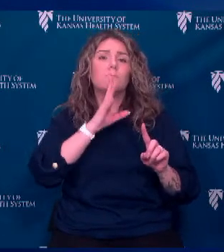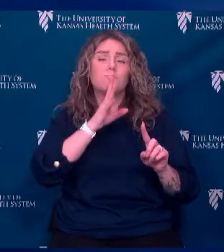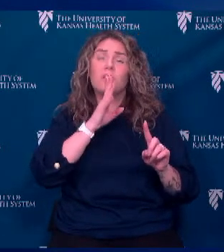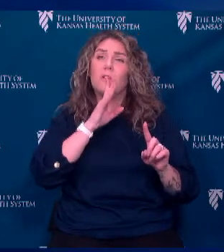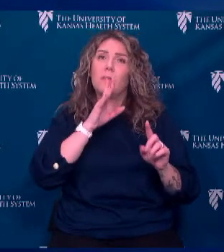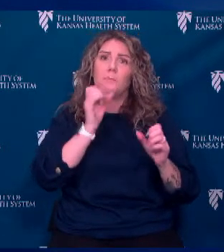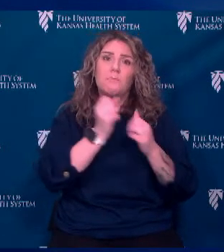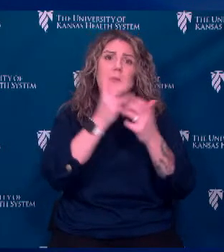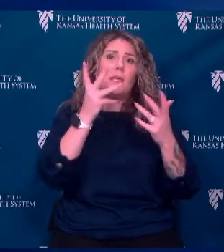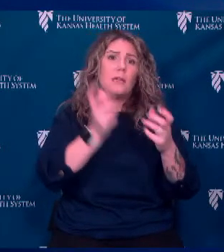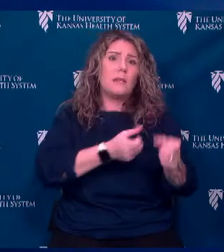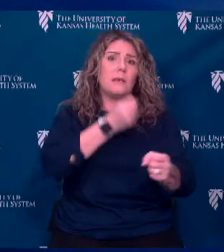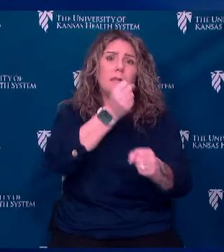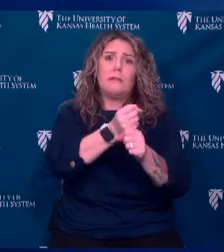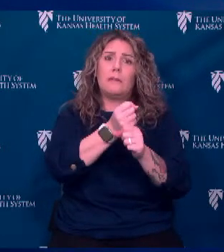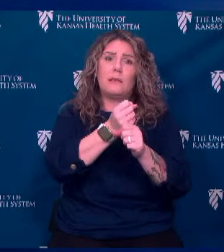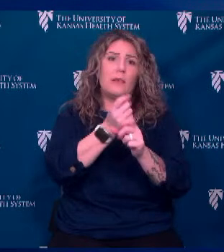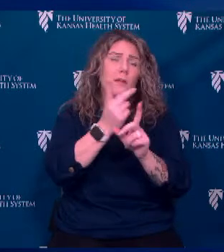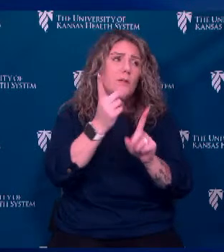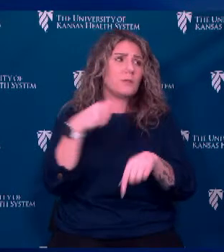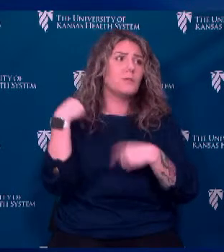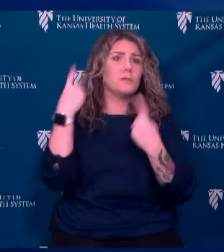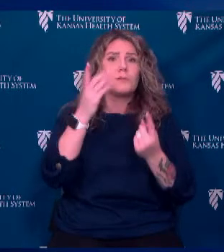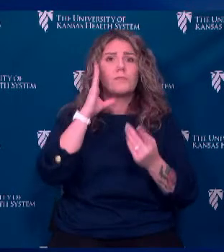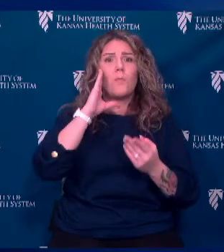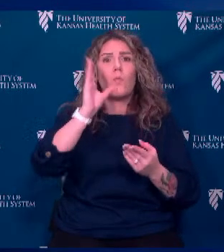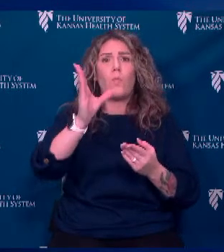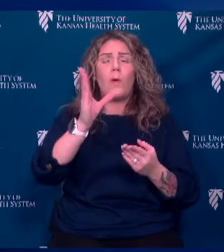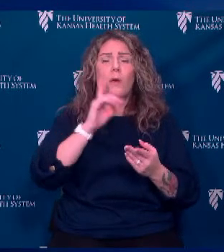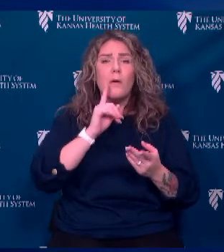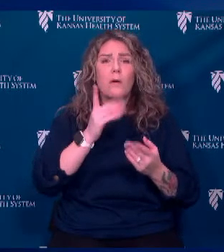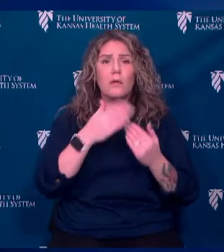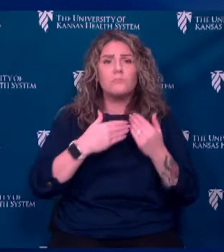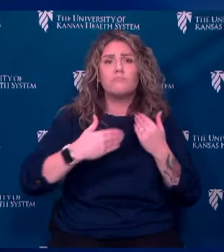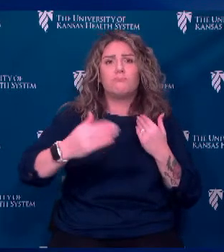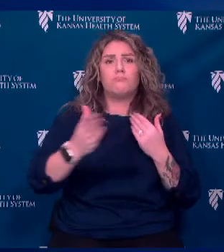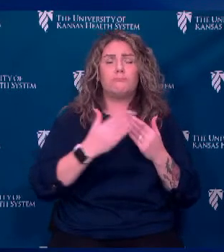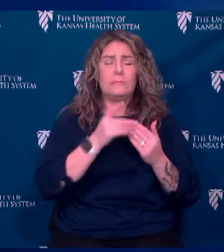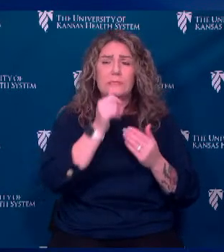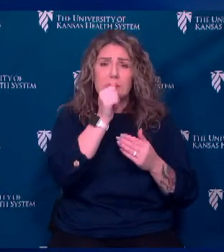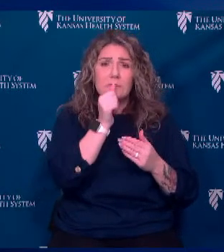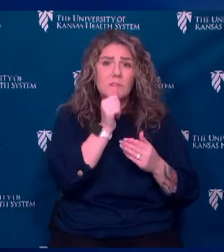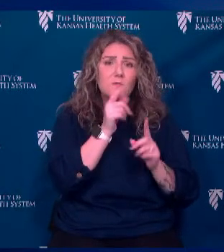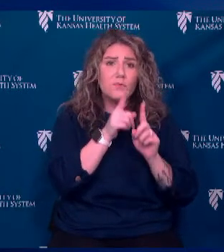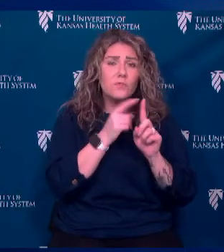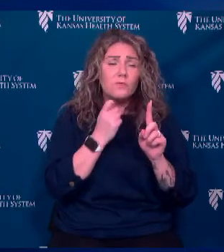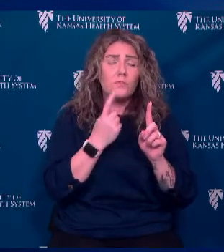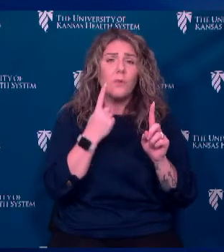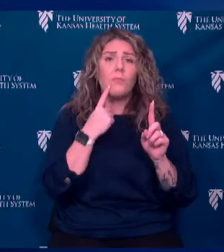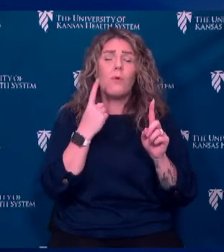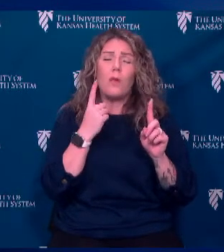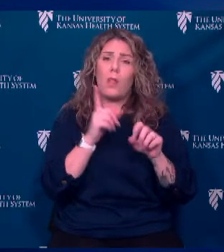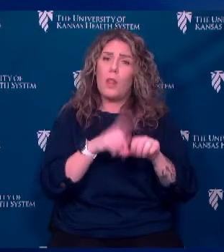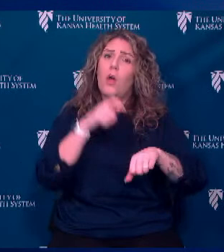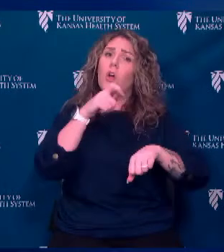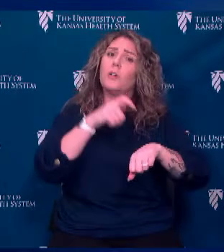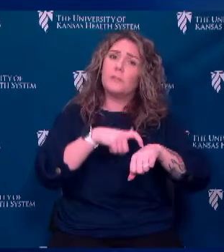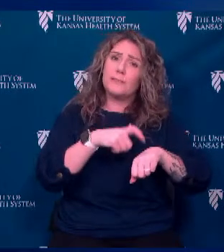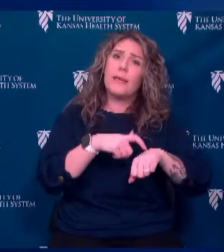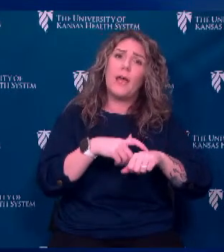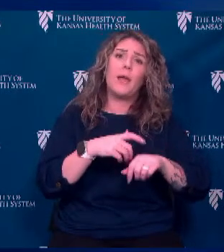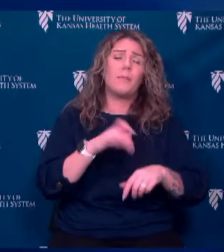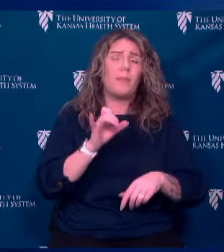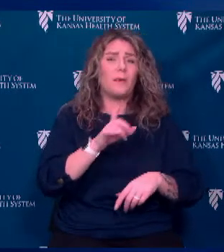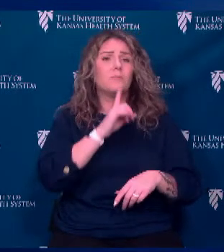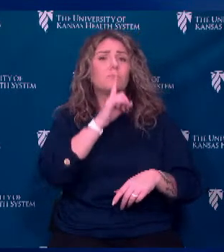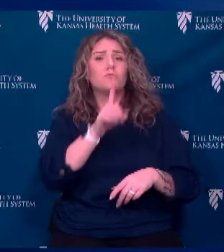years to come, because there are a lot of people who are going to suffer, who are suffering for a very long time. And that is true